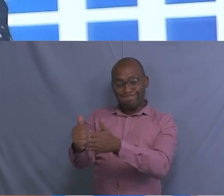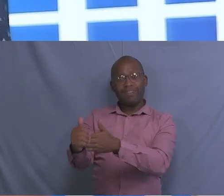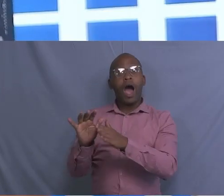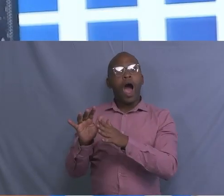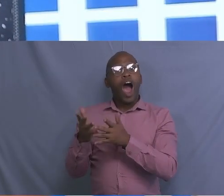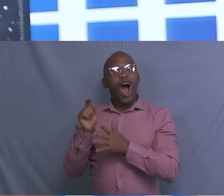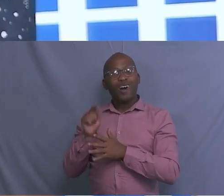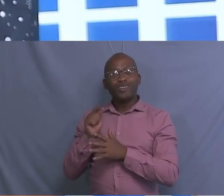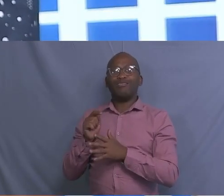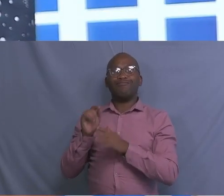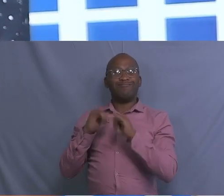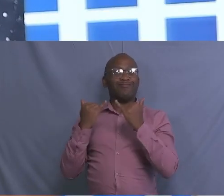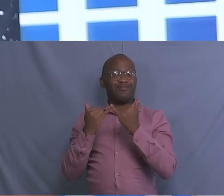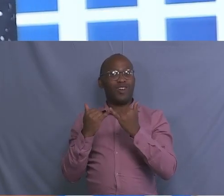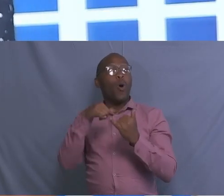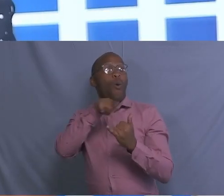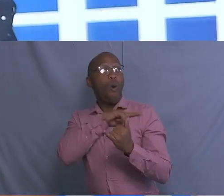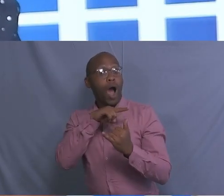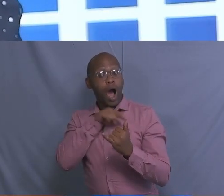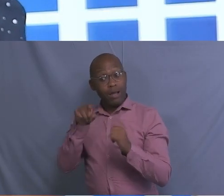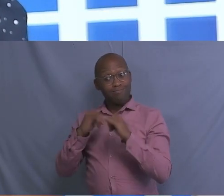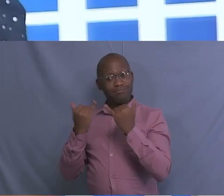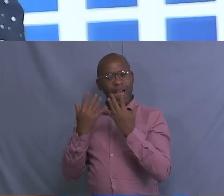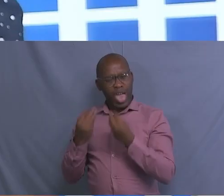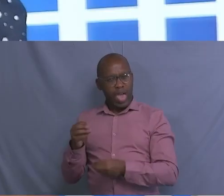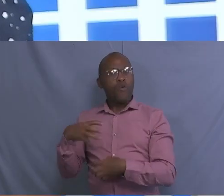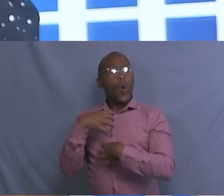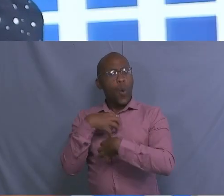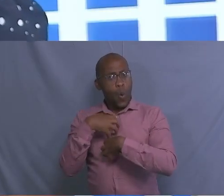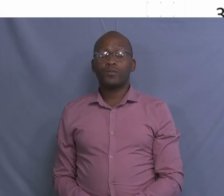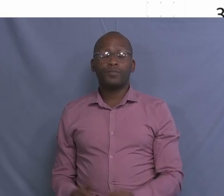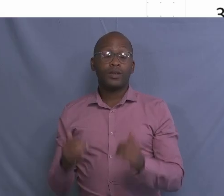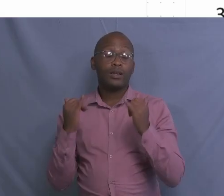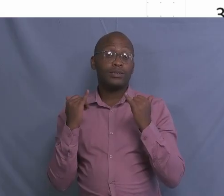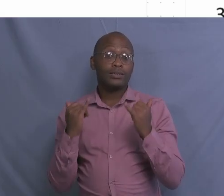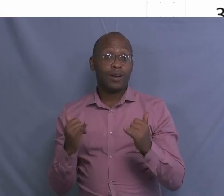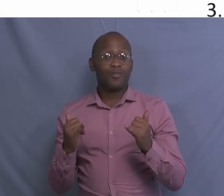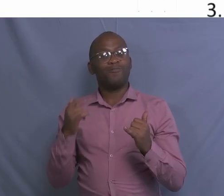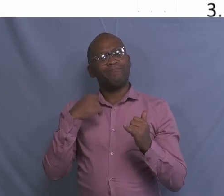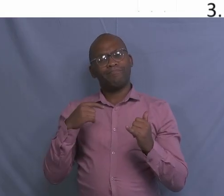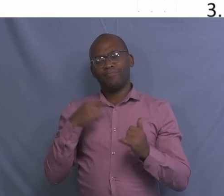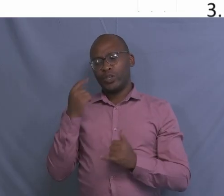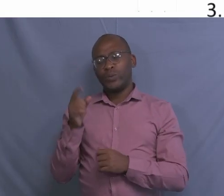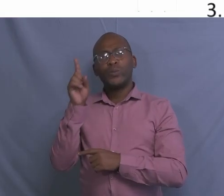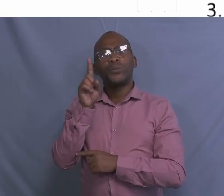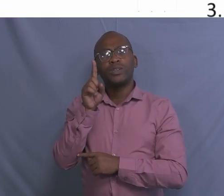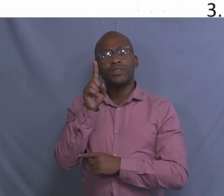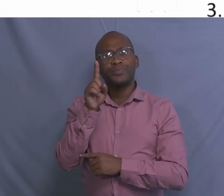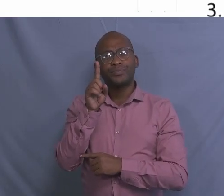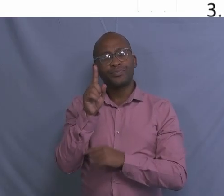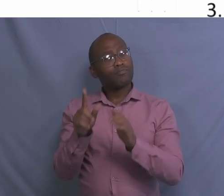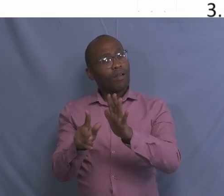and controlled towards achieving the goals and the objectives of the company. Slide, we are going to be looking at the key